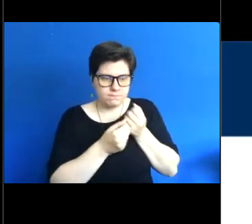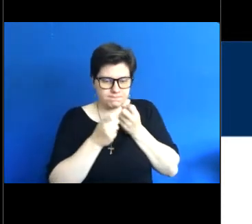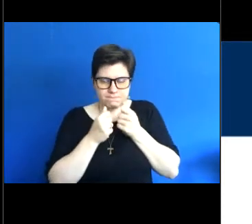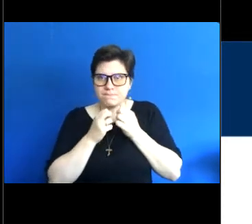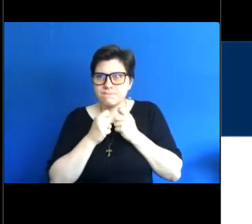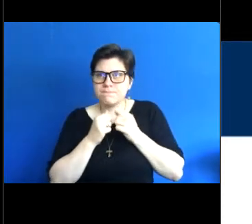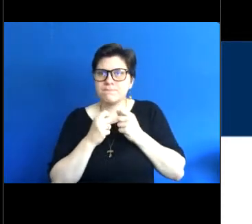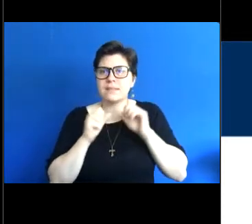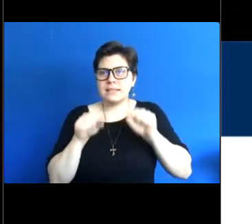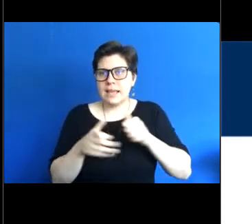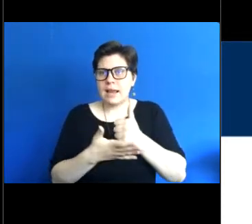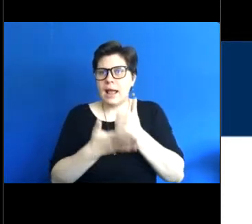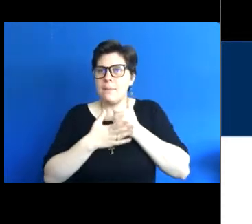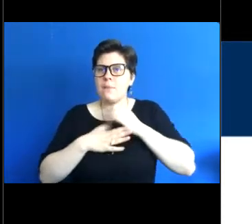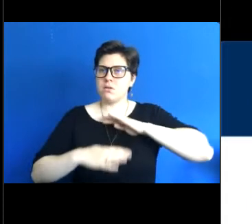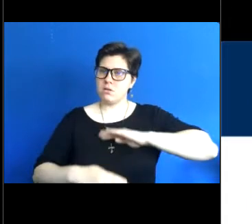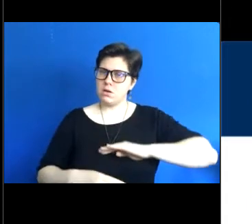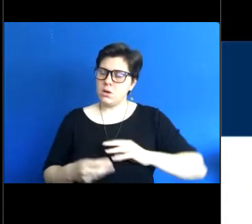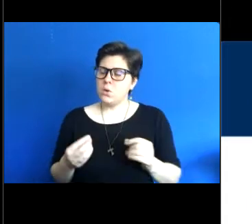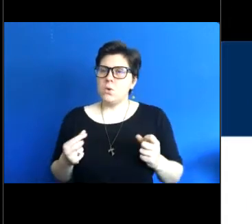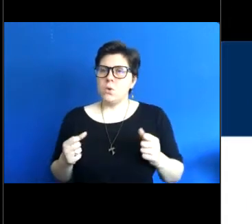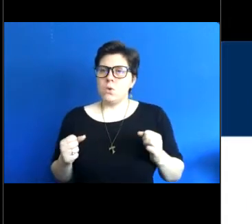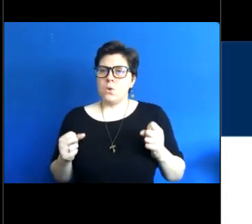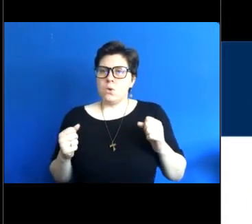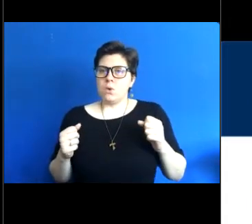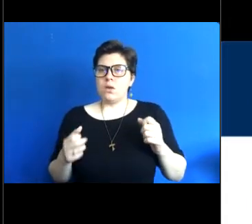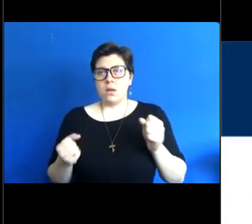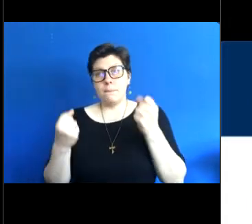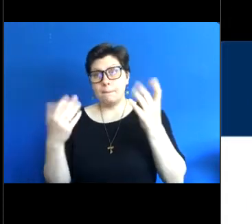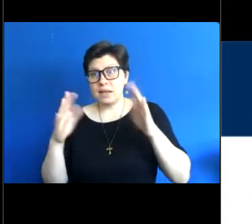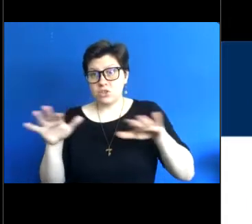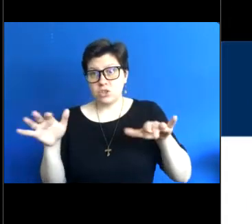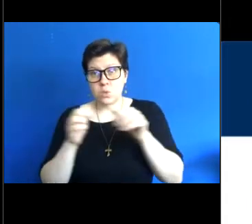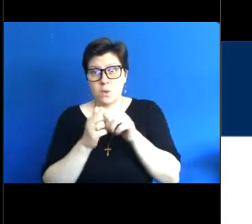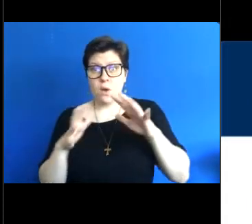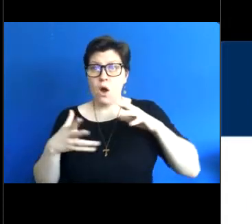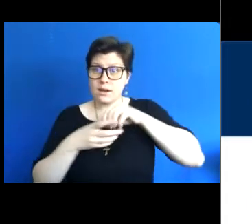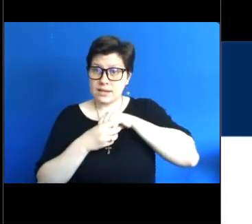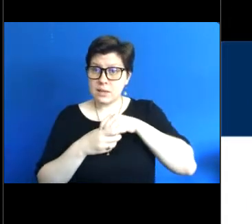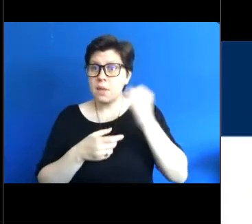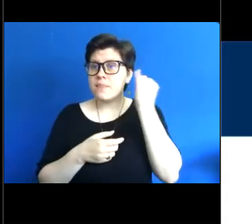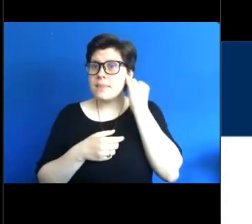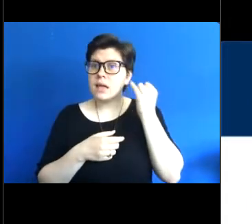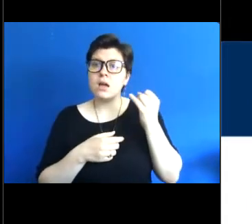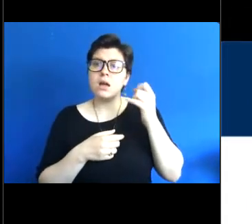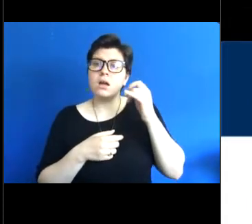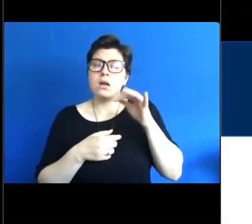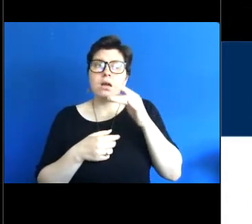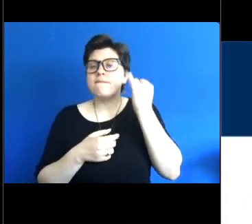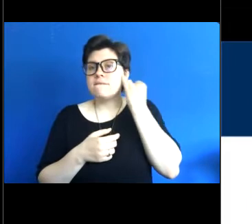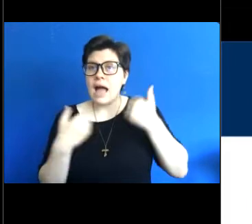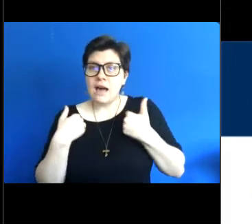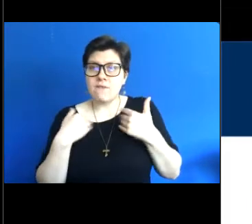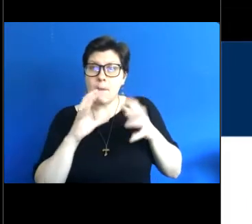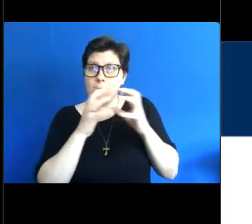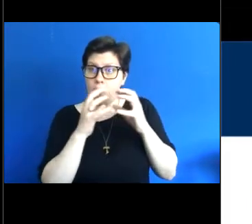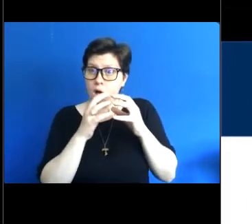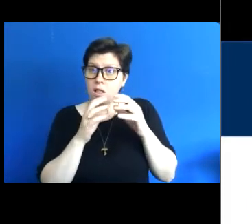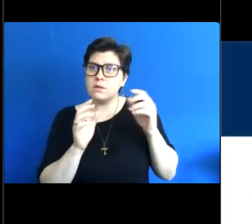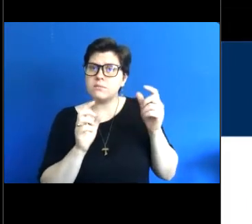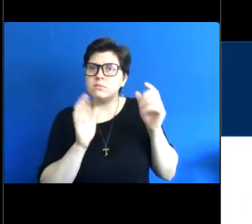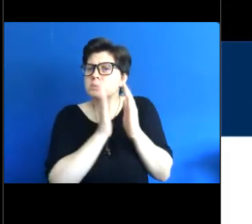fidgets that can help them to calm. Many children with autism might find squeezing a rubber ball to help to keep them calm. Again,